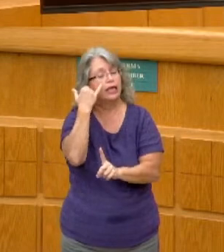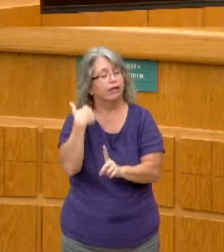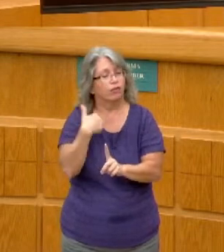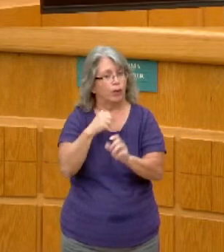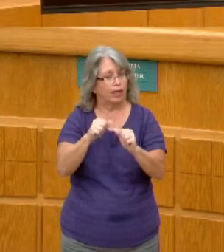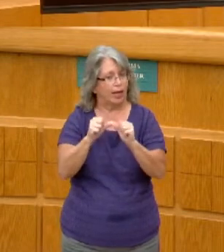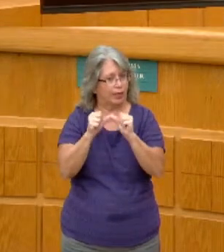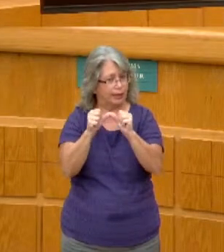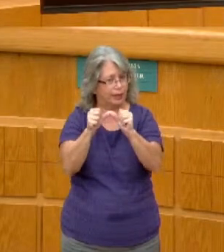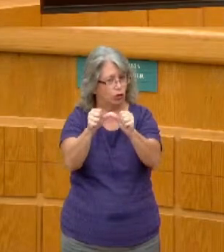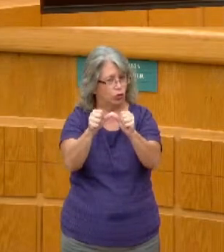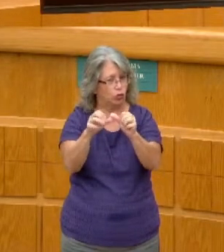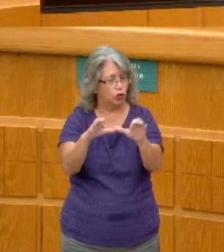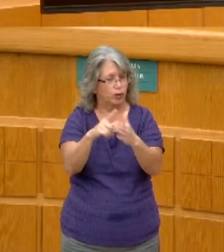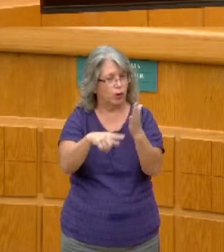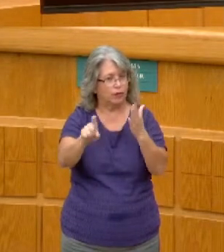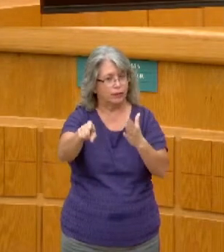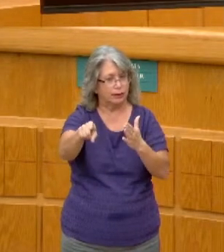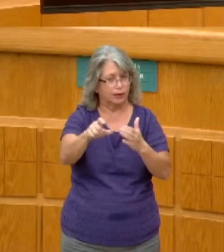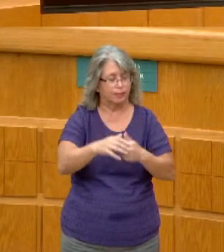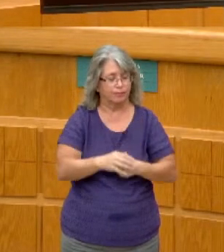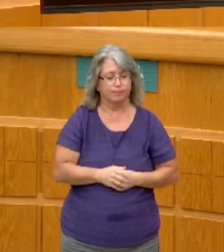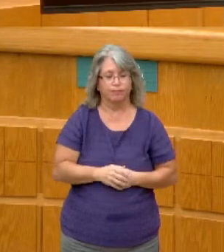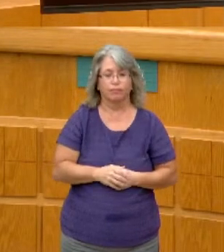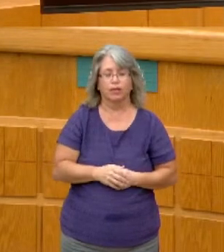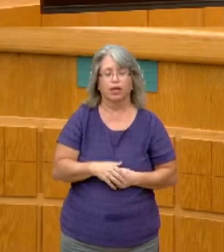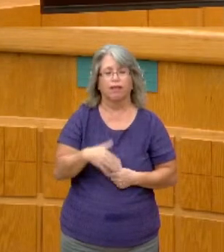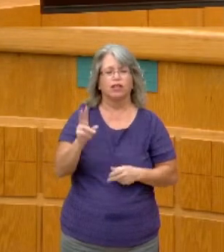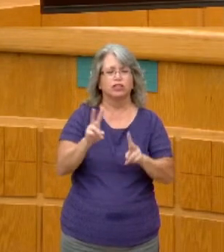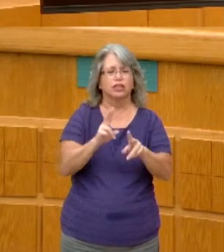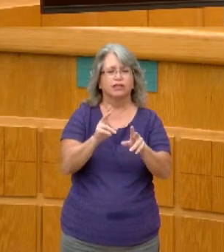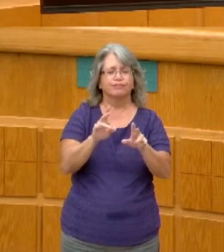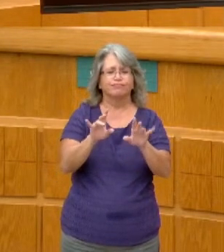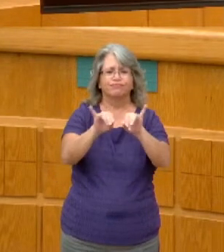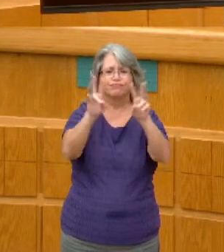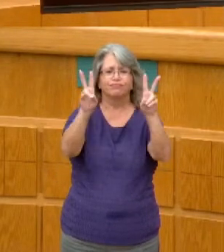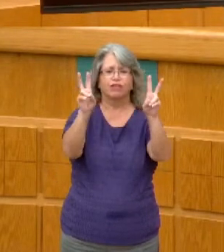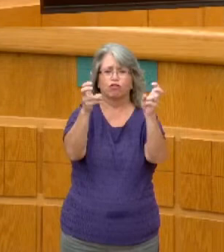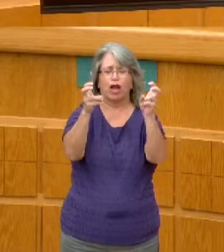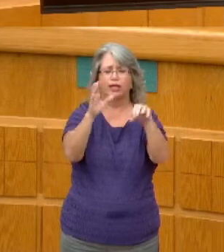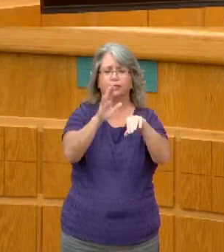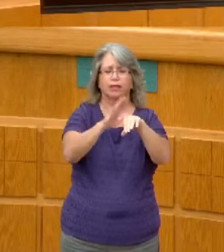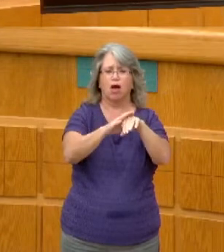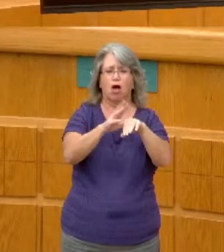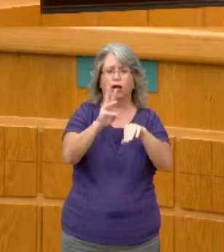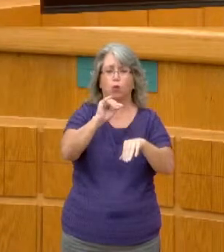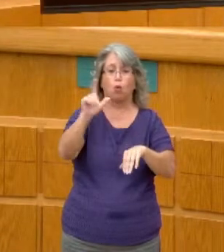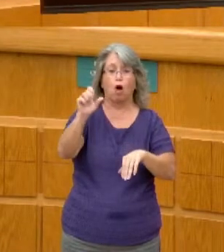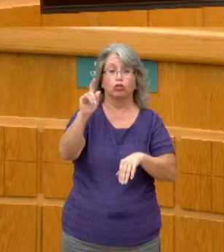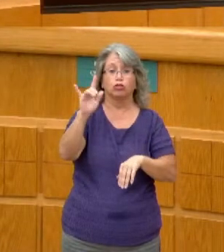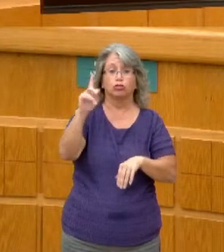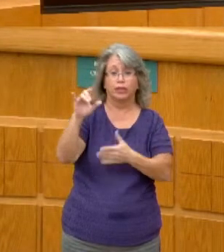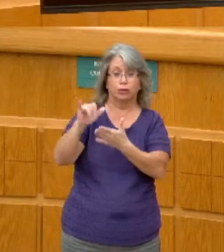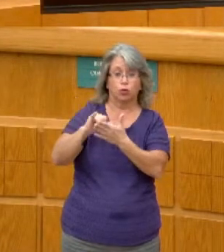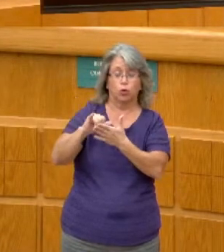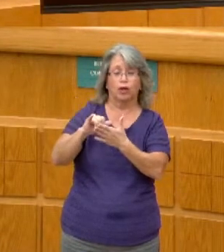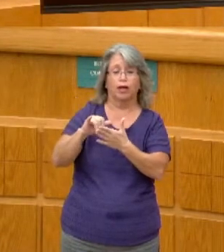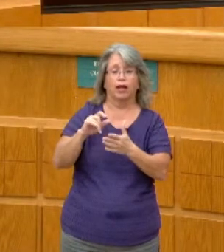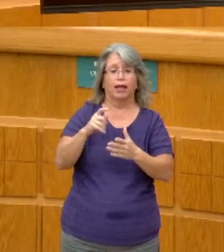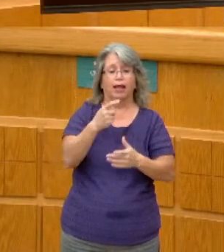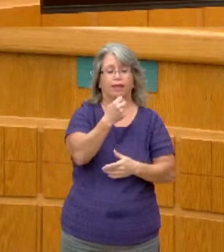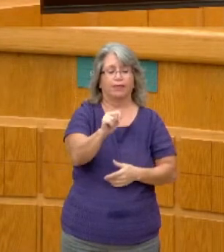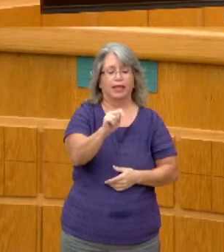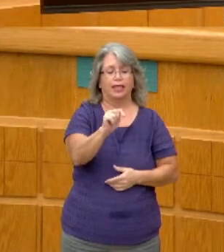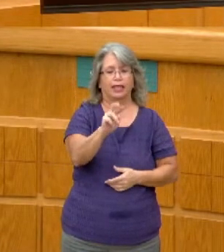need to do. And there is a saying on Wall Street that the trend is your friend. And right now, the trend